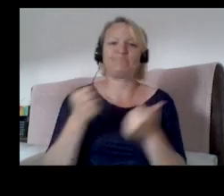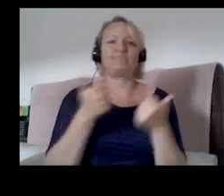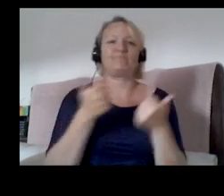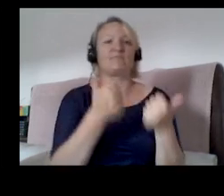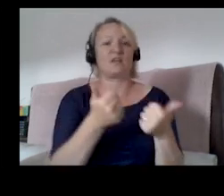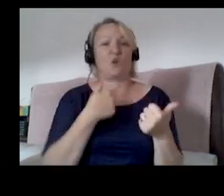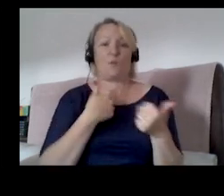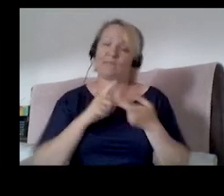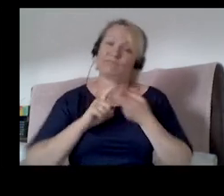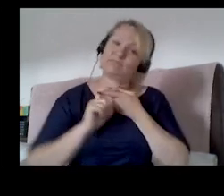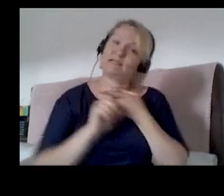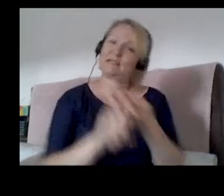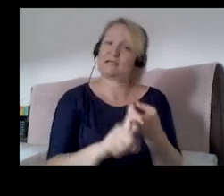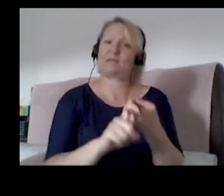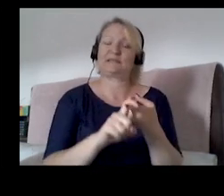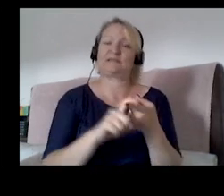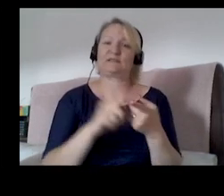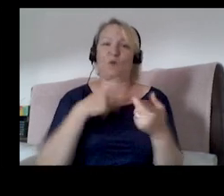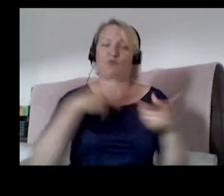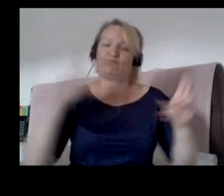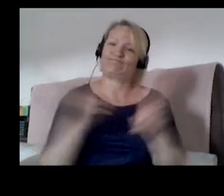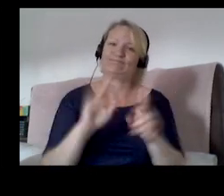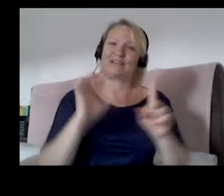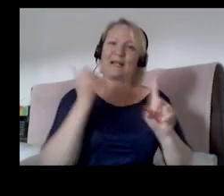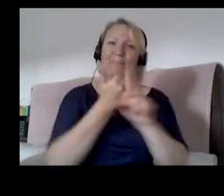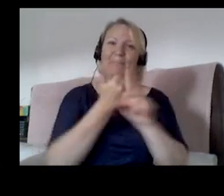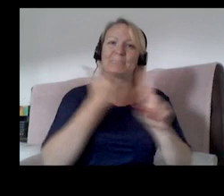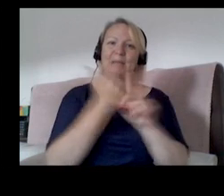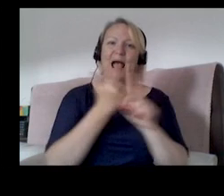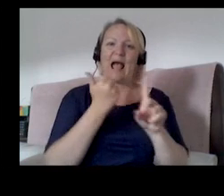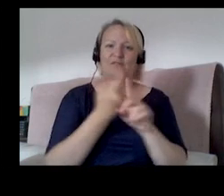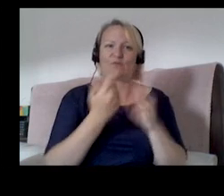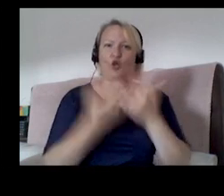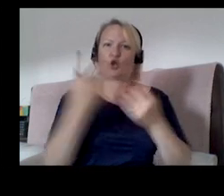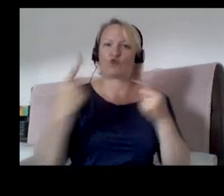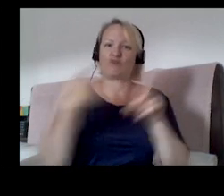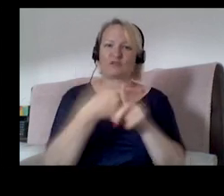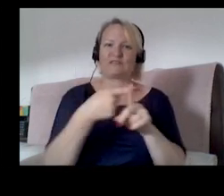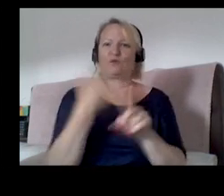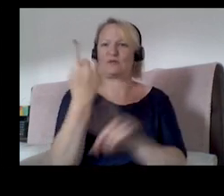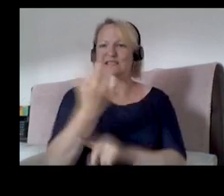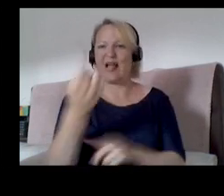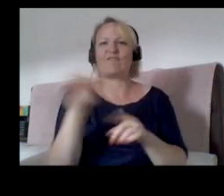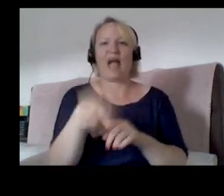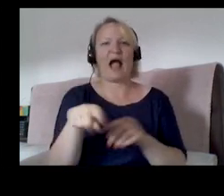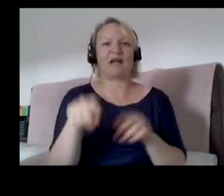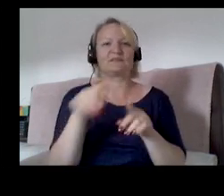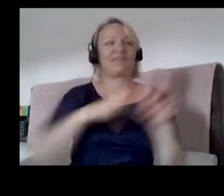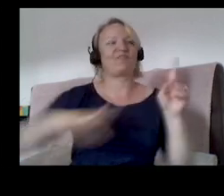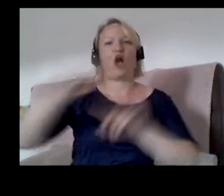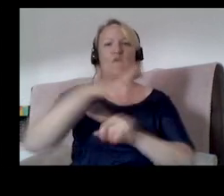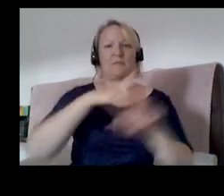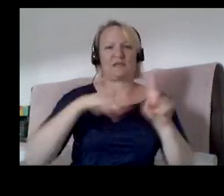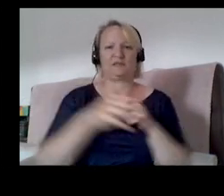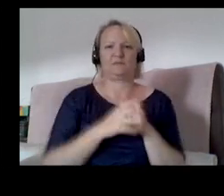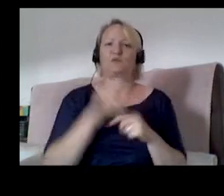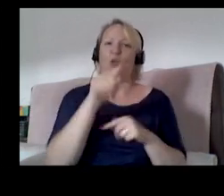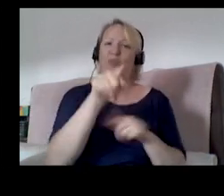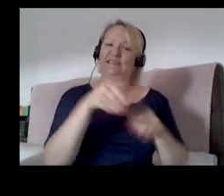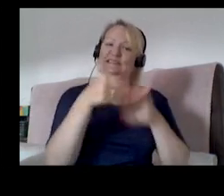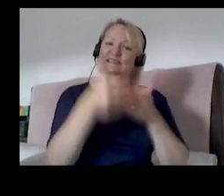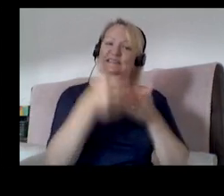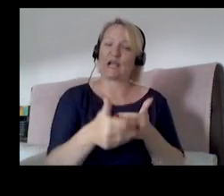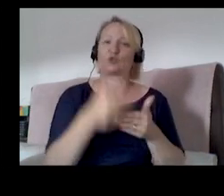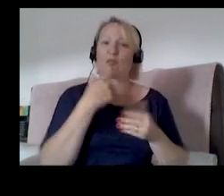Thanks, John. So we are absolutely committed to reducing the impact of building the new crossing on you and the